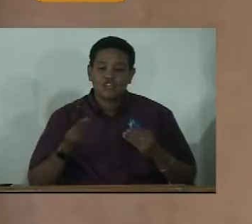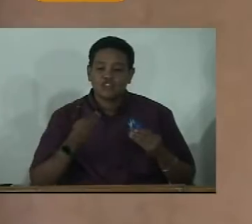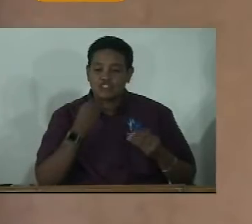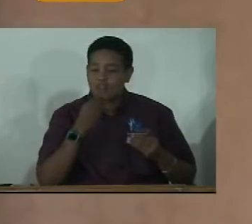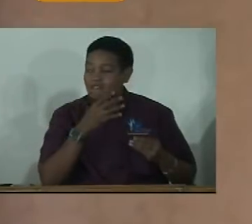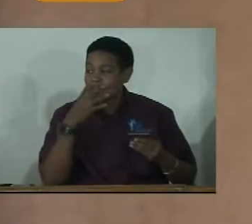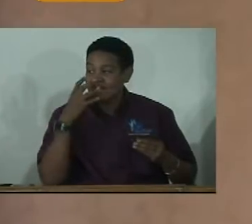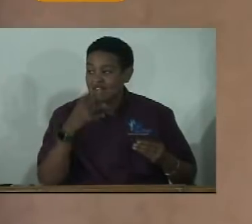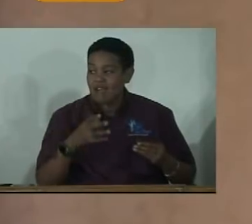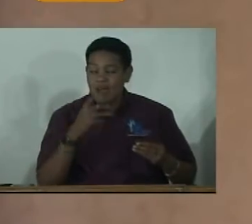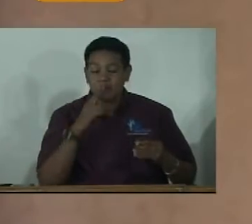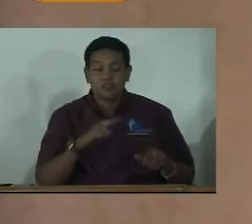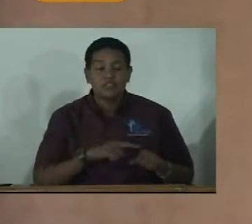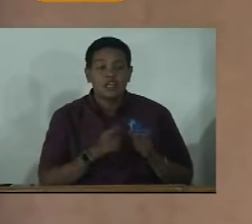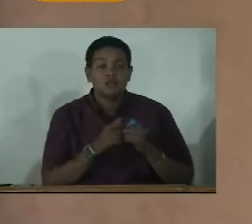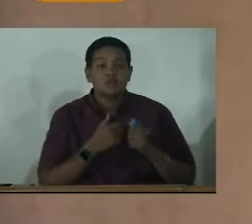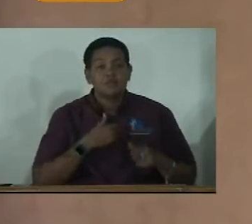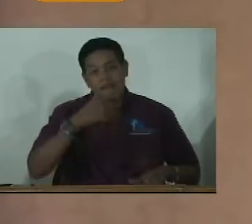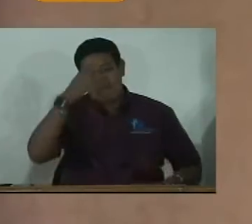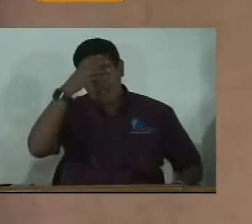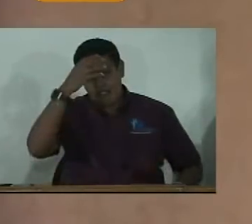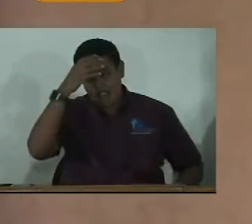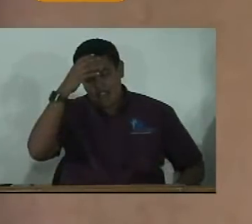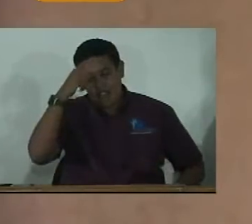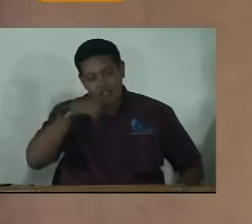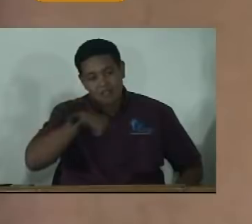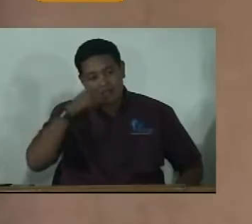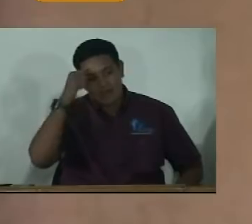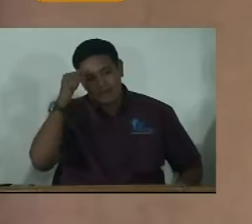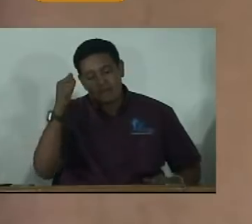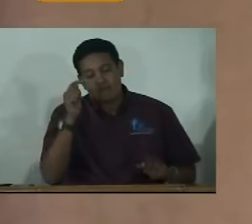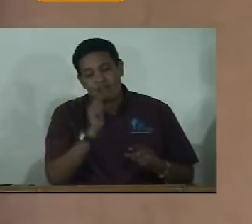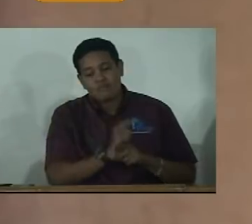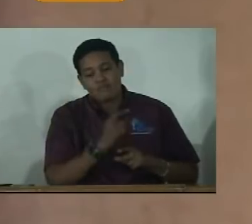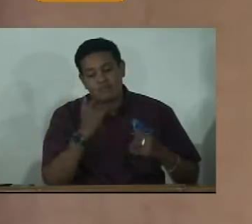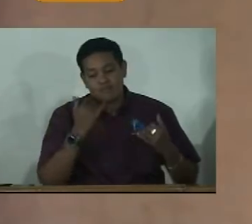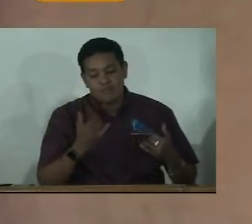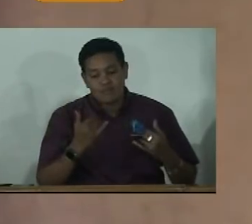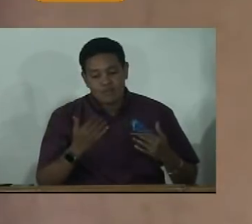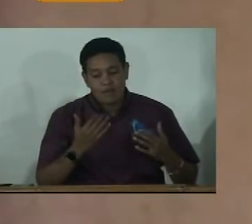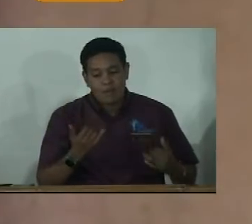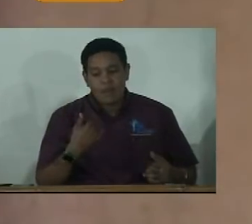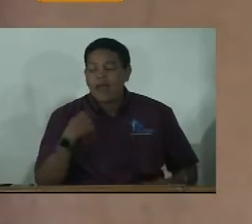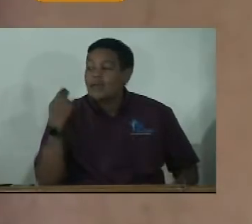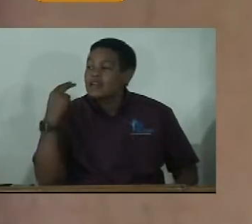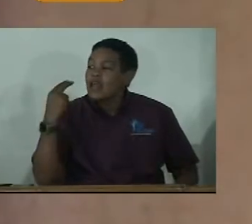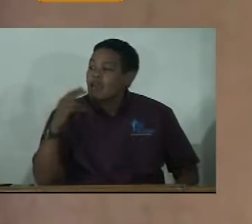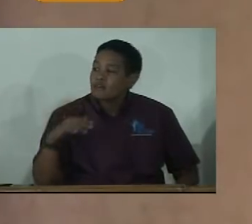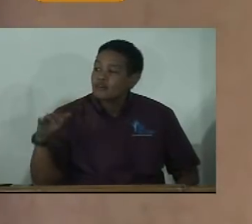farmers, starting with my father, then my brother, and now my nephews.